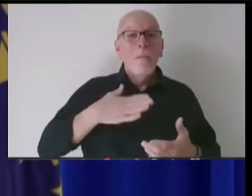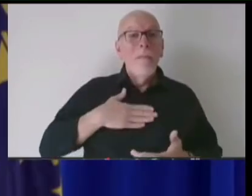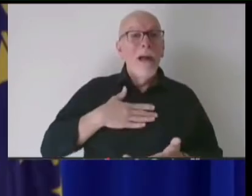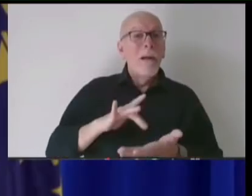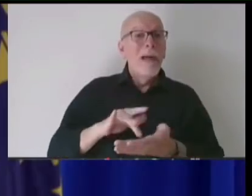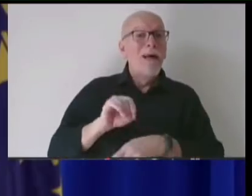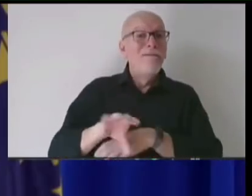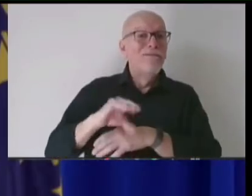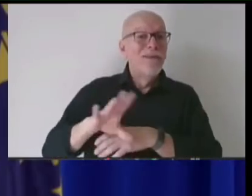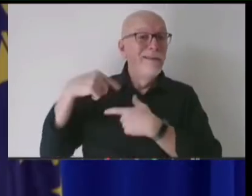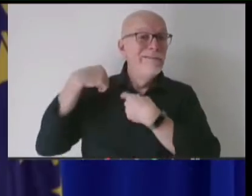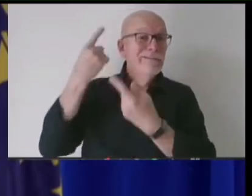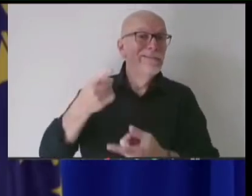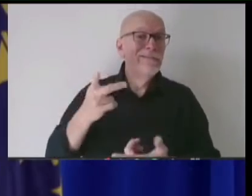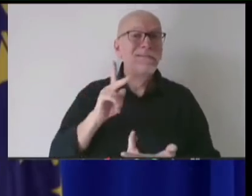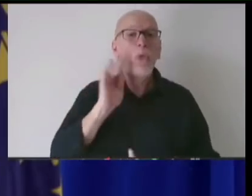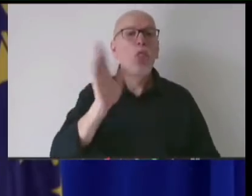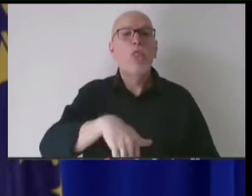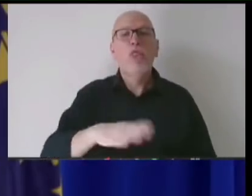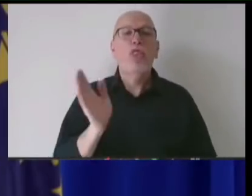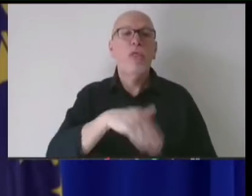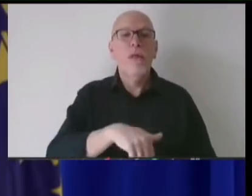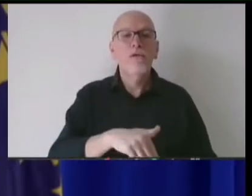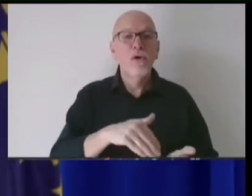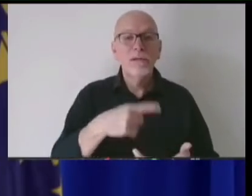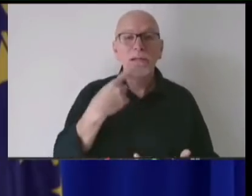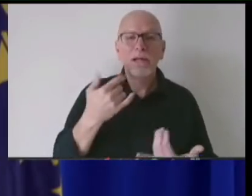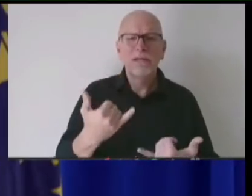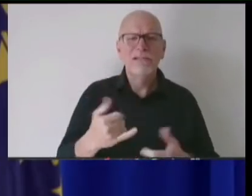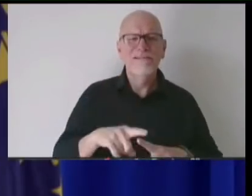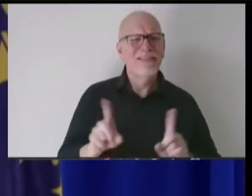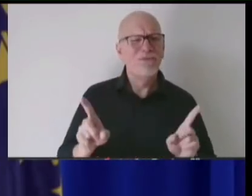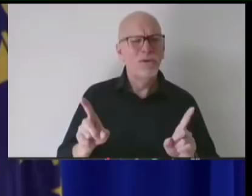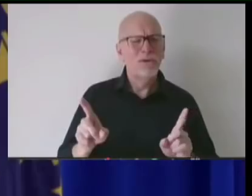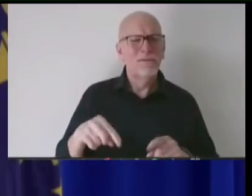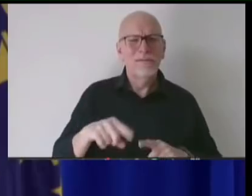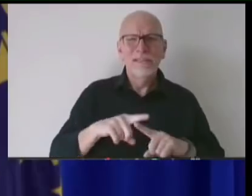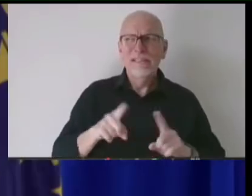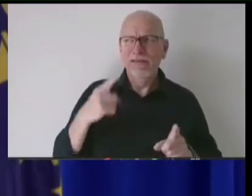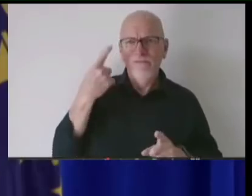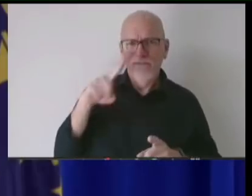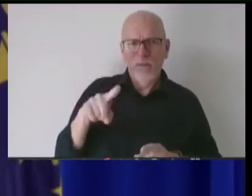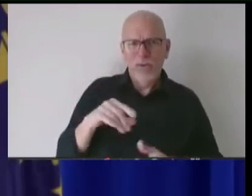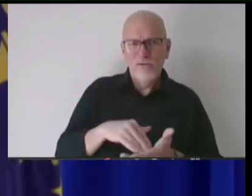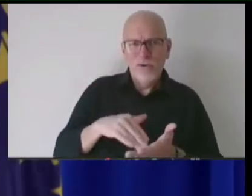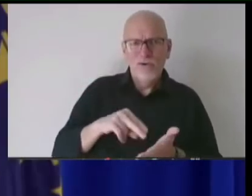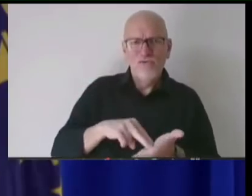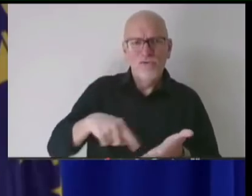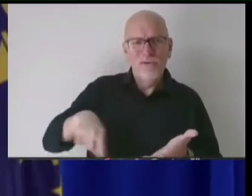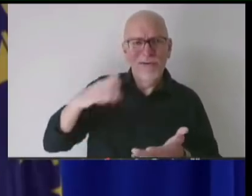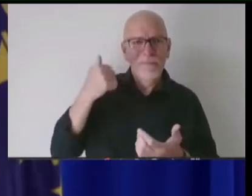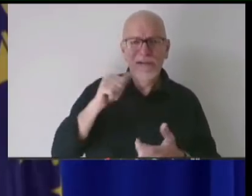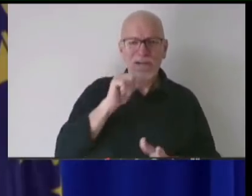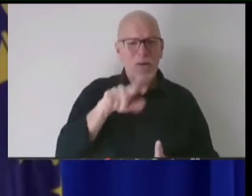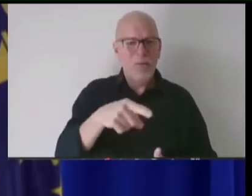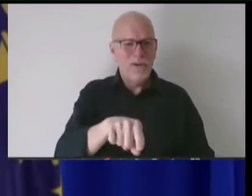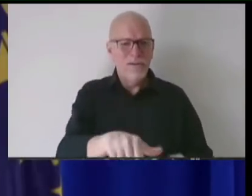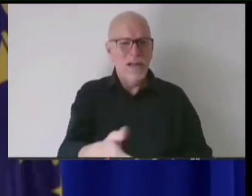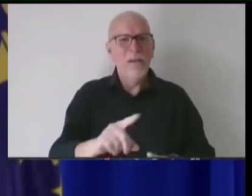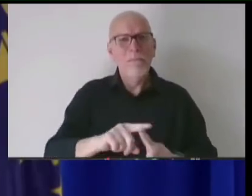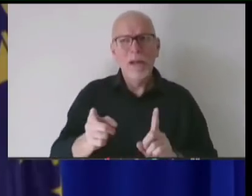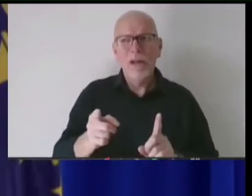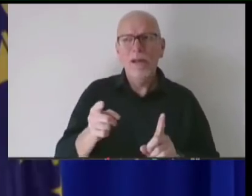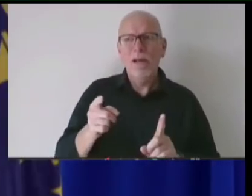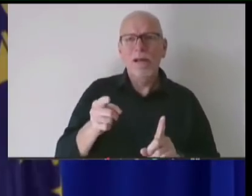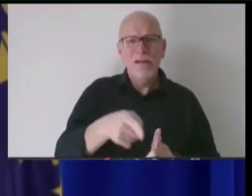advice, this is different, and it's feeling different for the healthcare workforce because it's not just them that's dying, it's the fact that they're